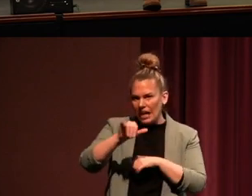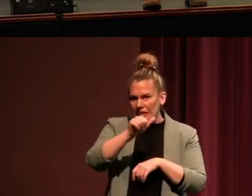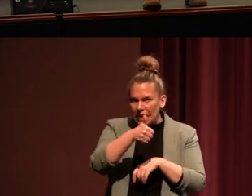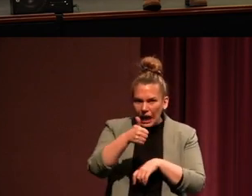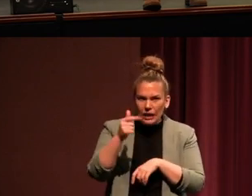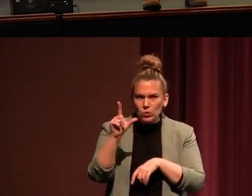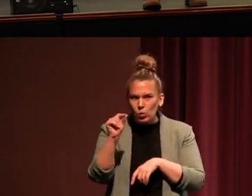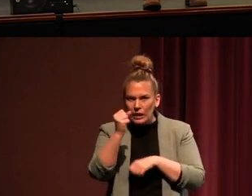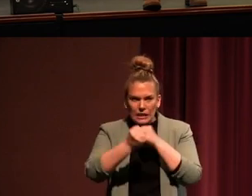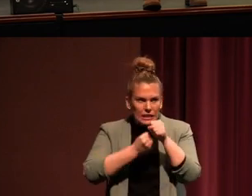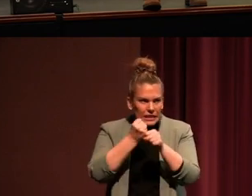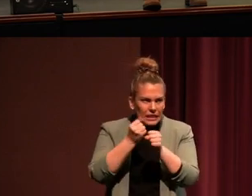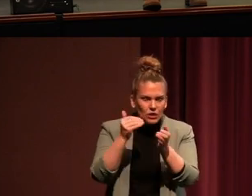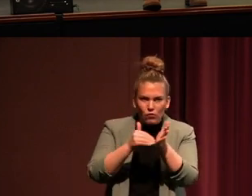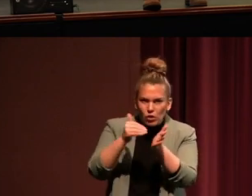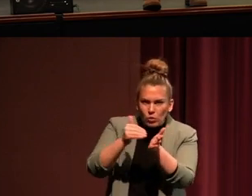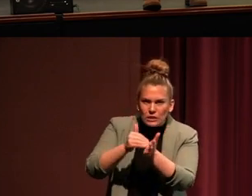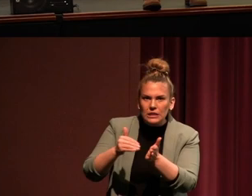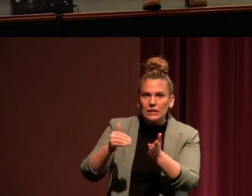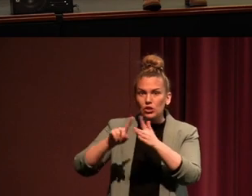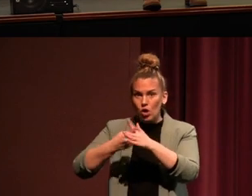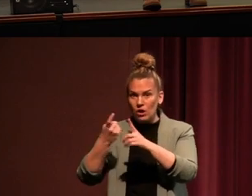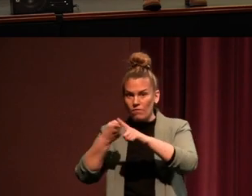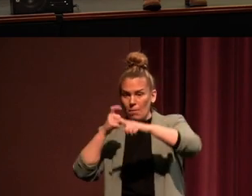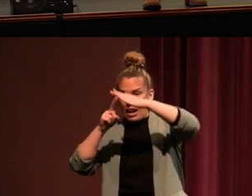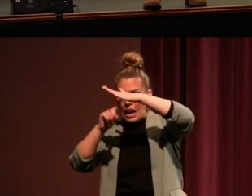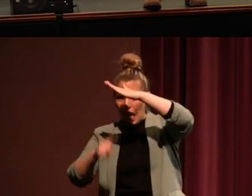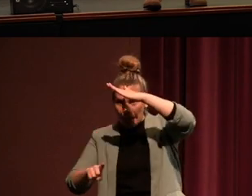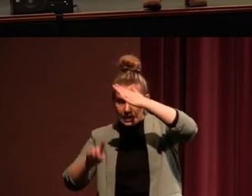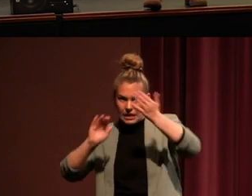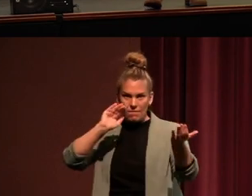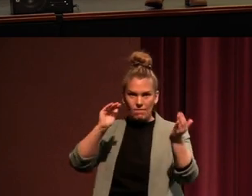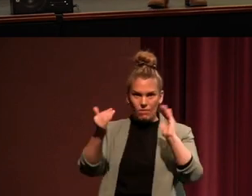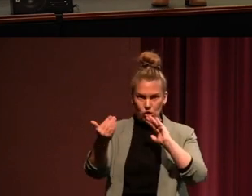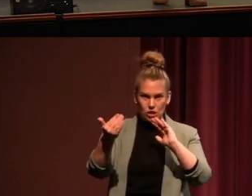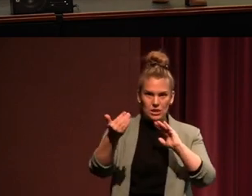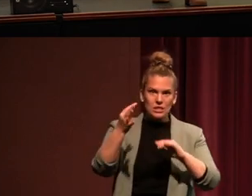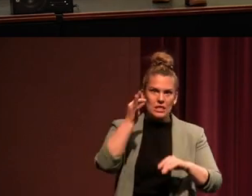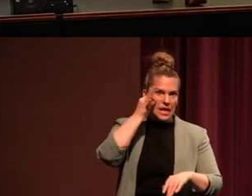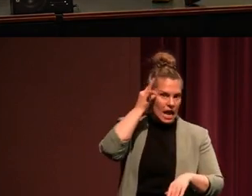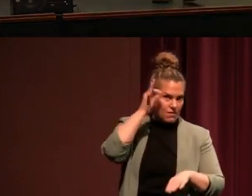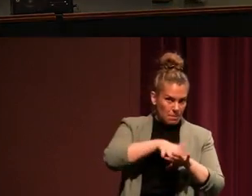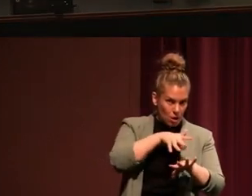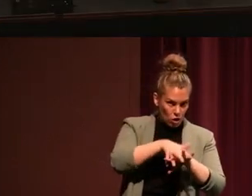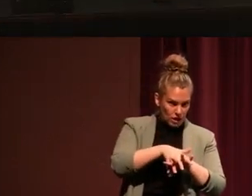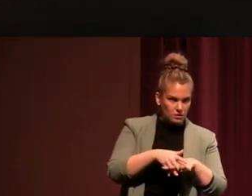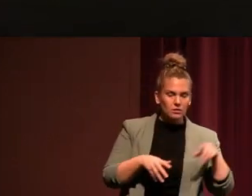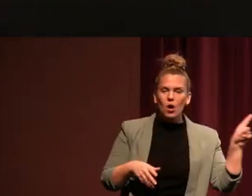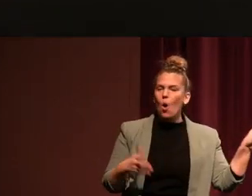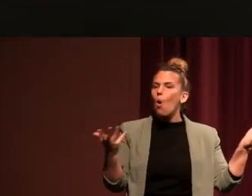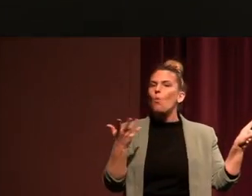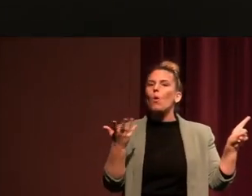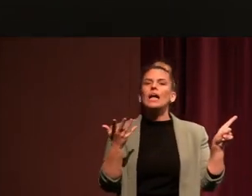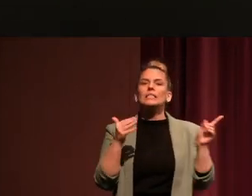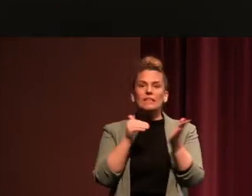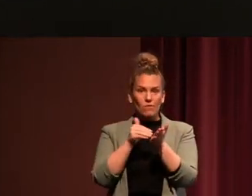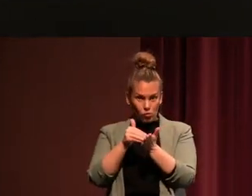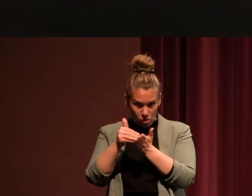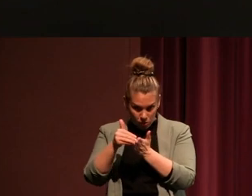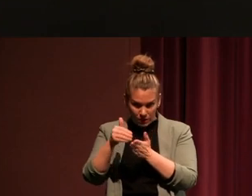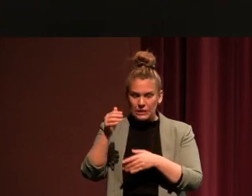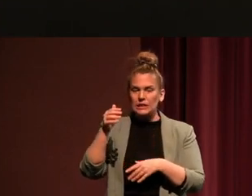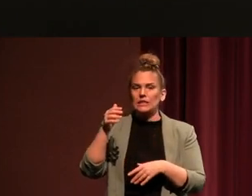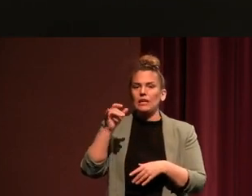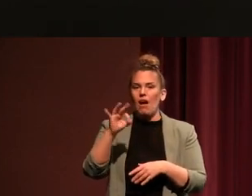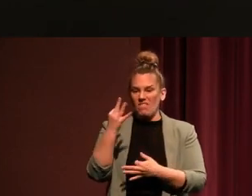frequency started by lightning versus Native Americans? What is the relative frequency of fire within that 12 to